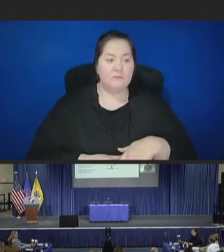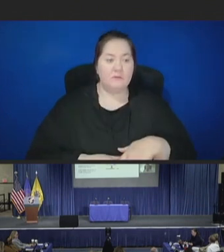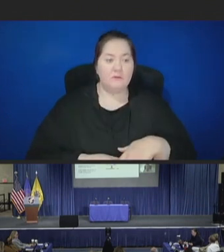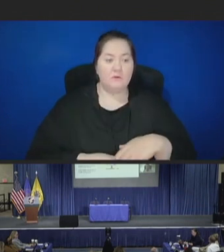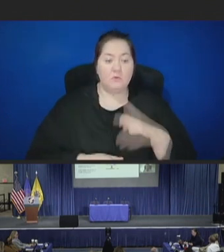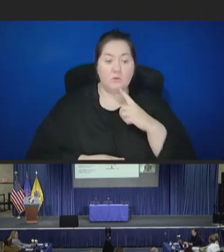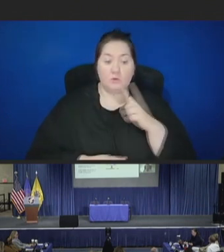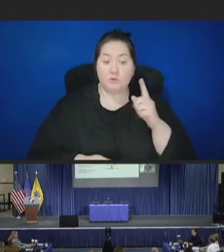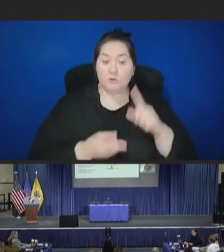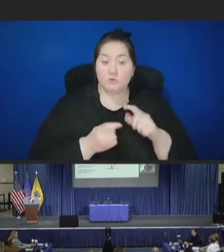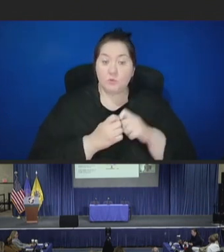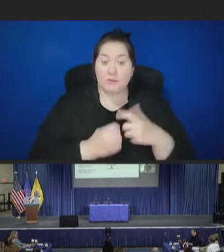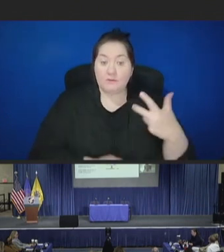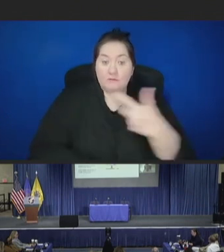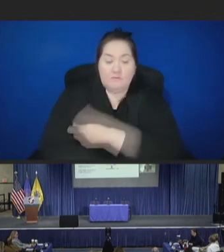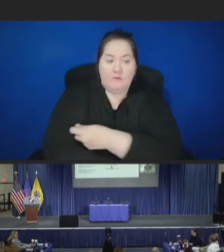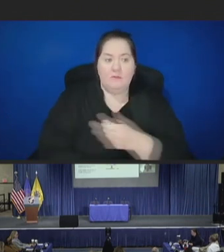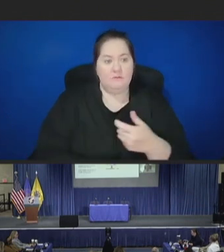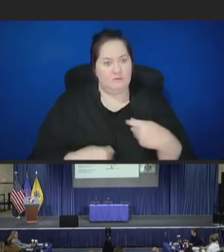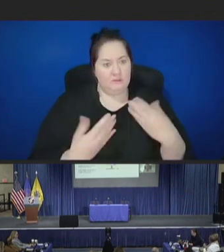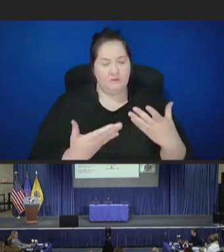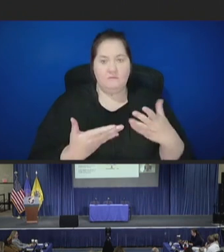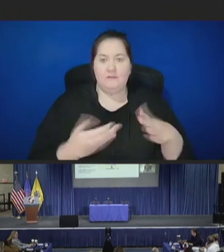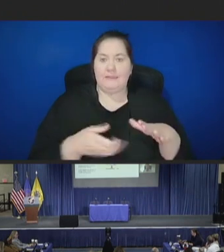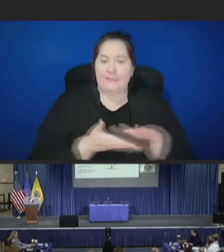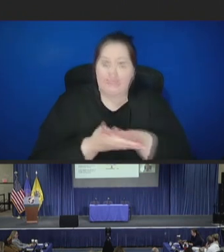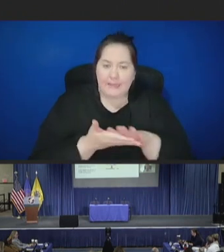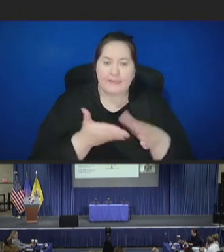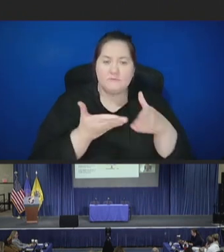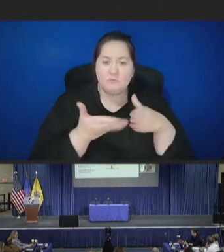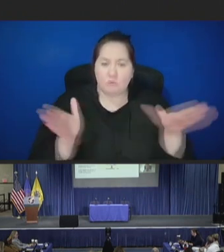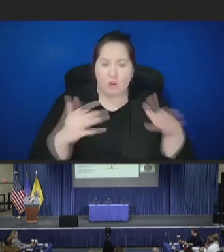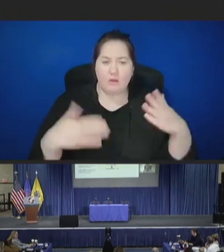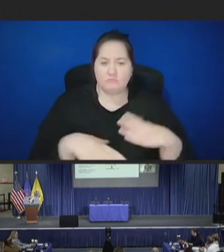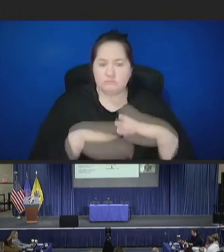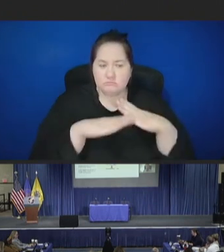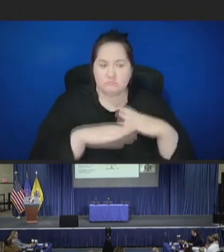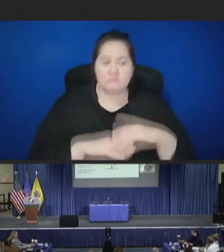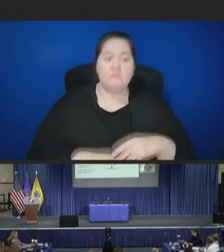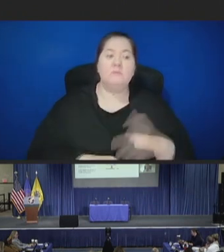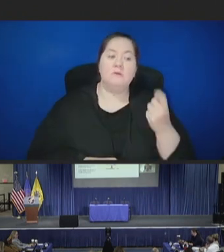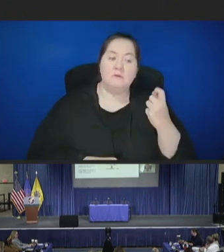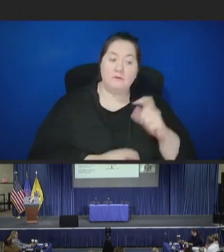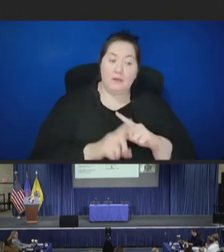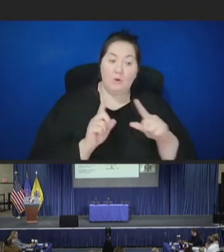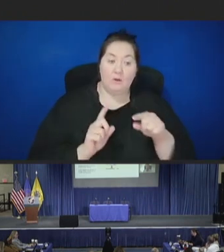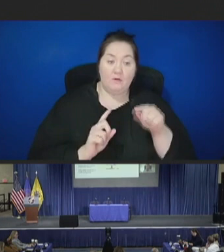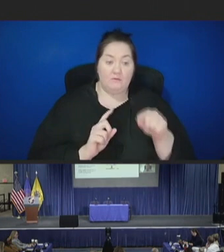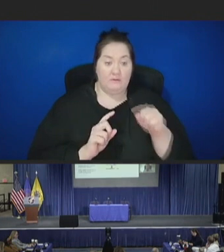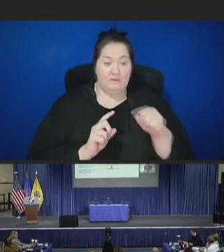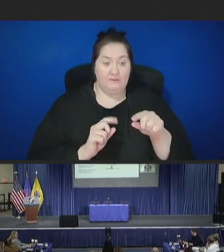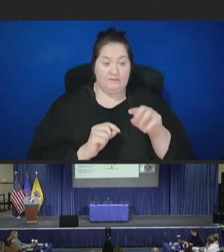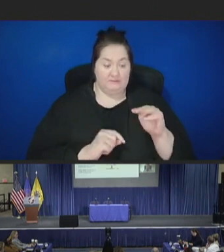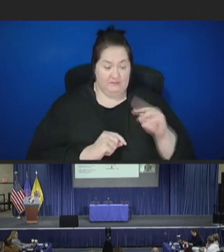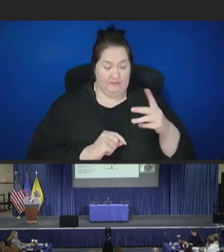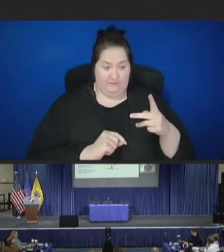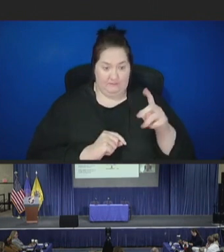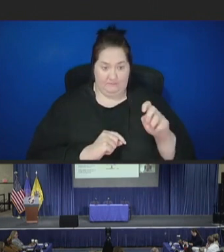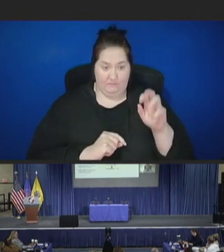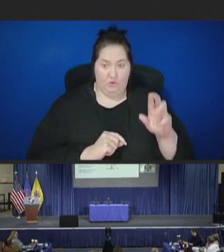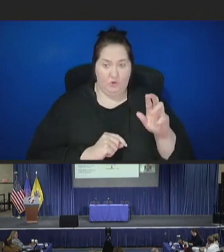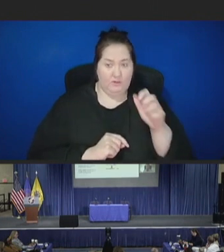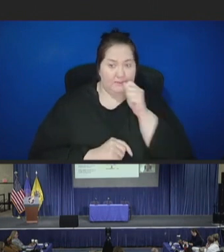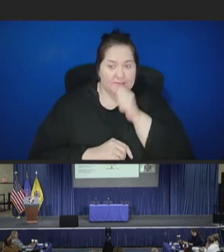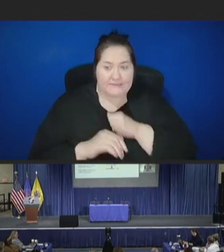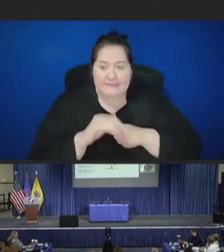vaccination, that would really give a nice broad protection. However, this AMPA region is so hidden